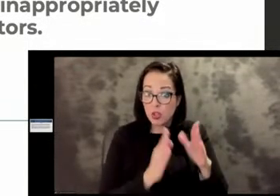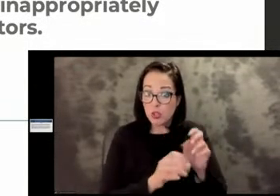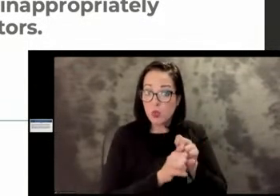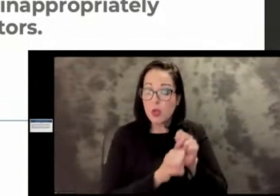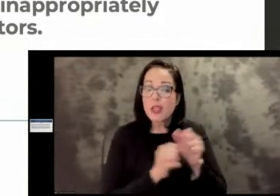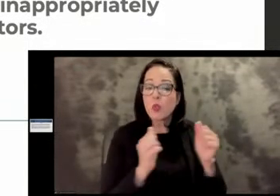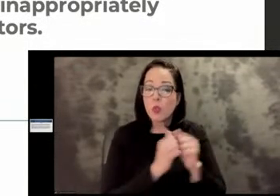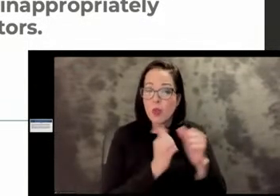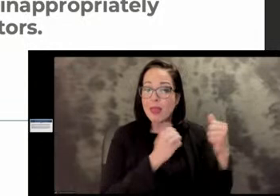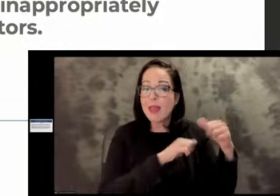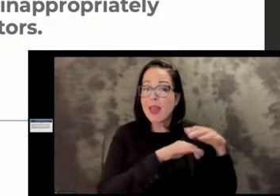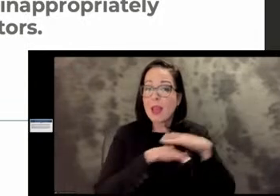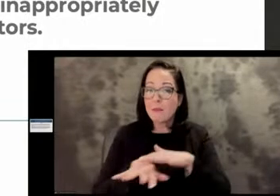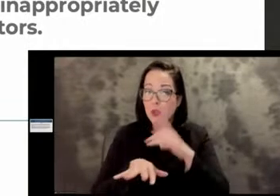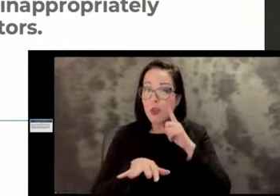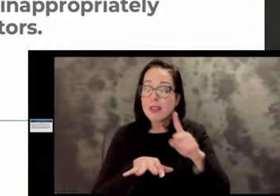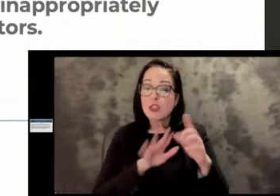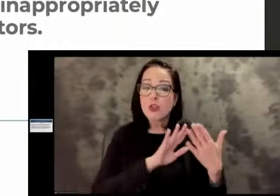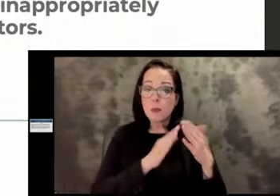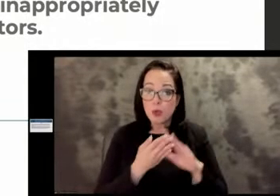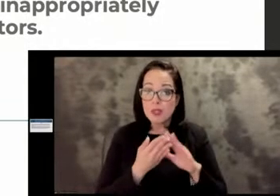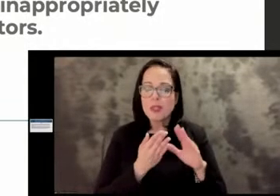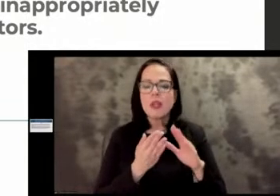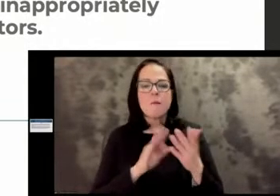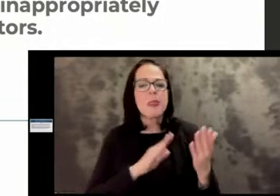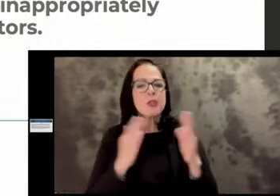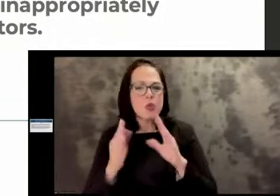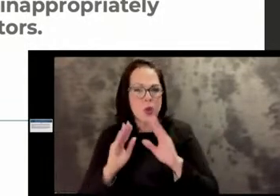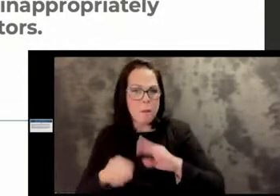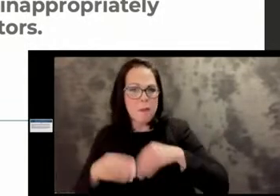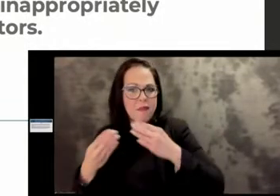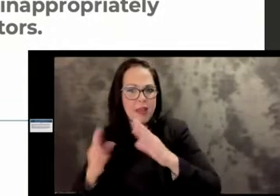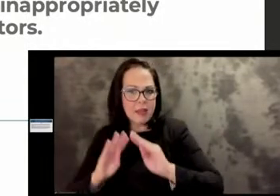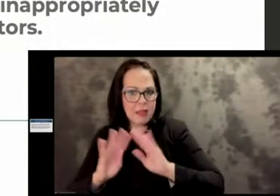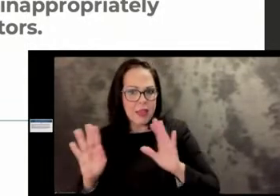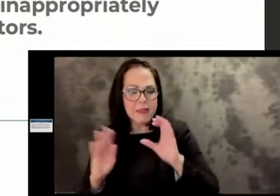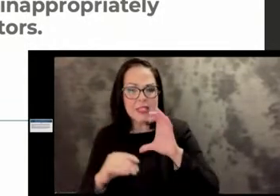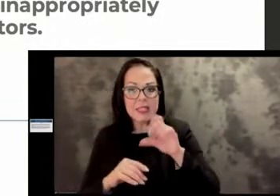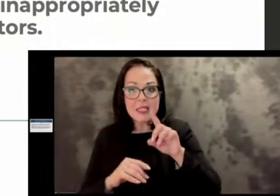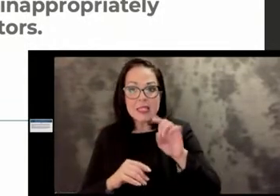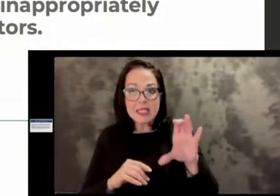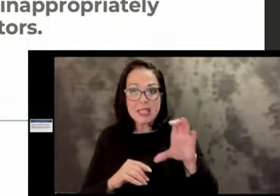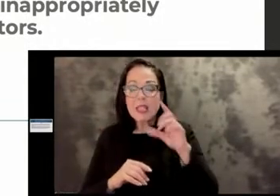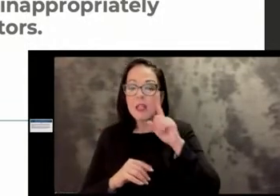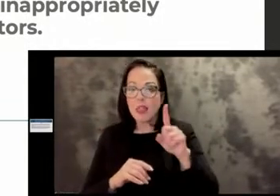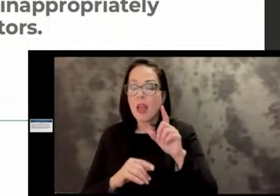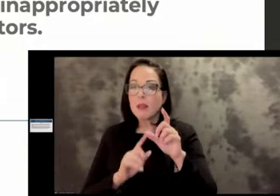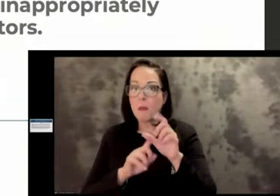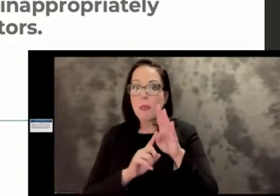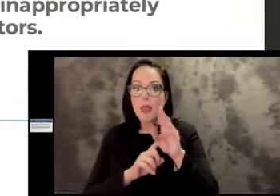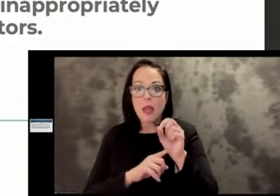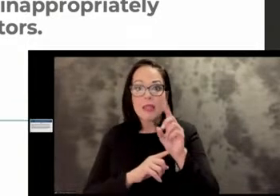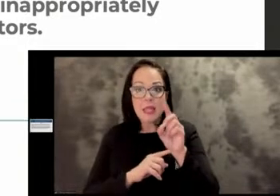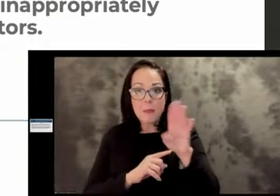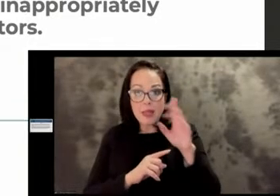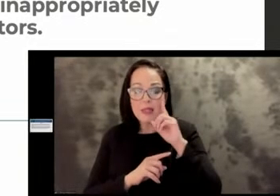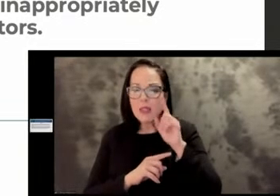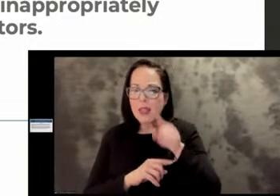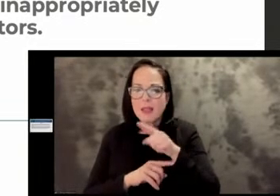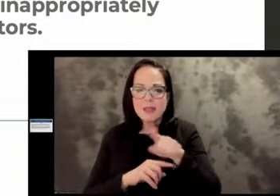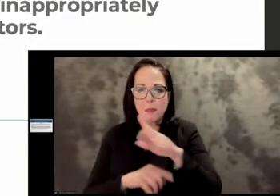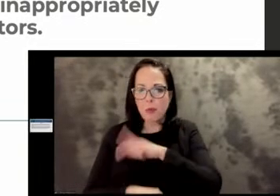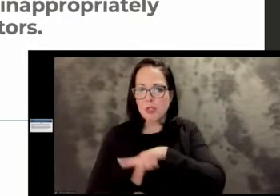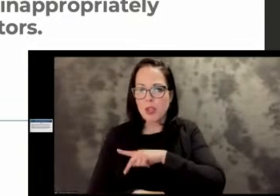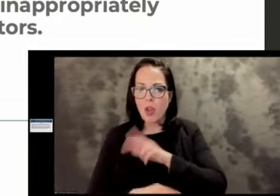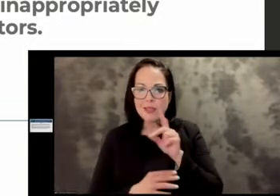immigrant communities, to providing clarity in the base CDC data use agreement that personal data will not be inappropriately used